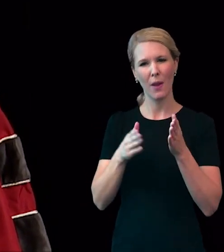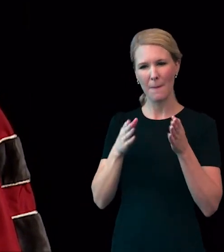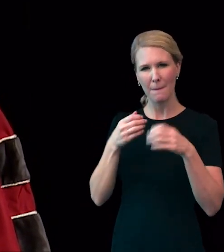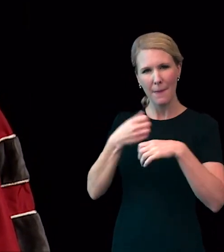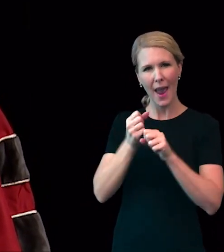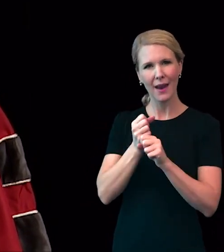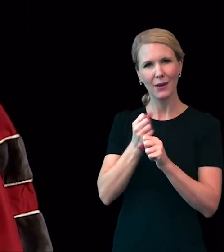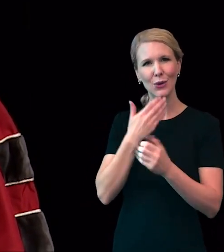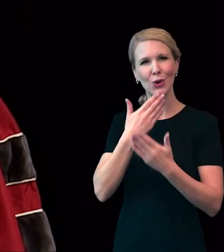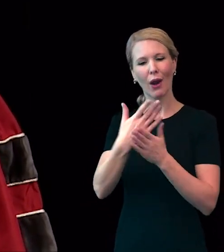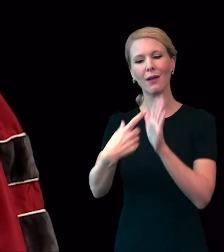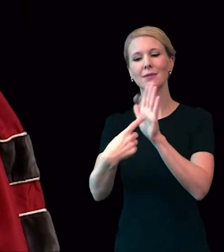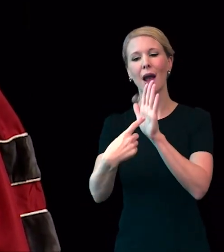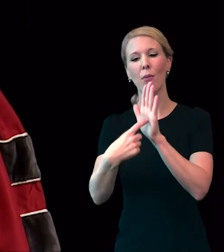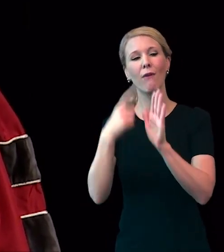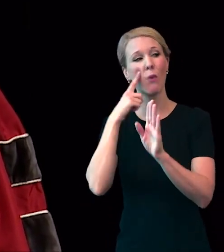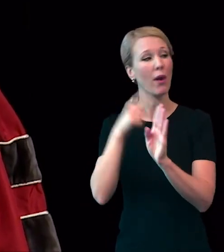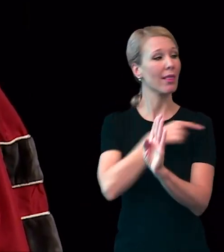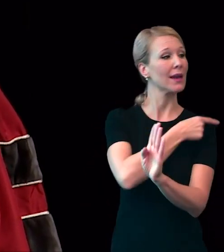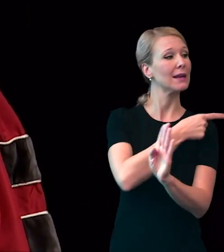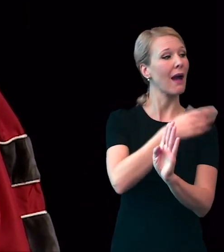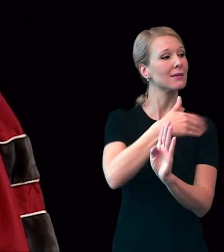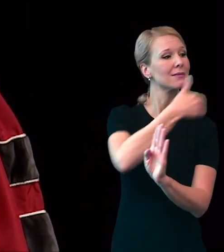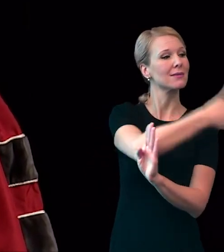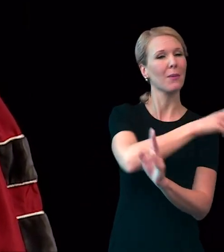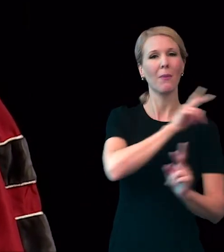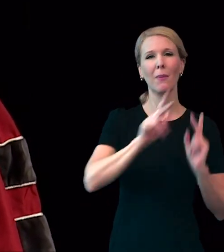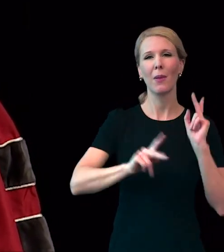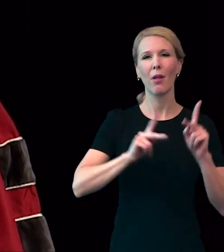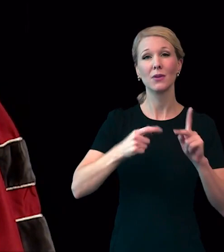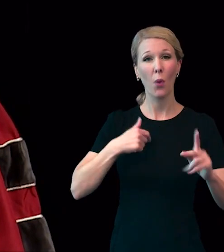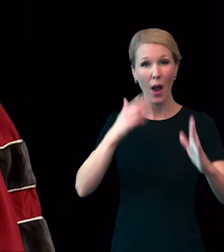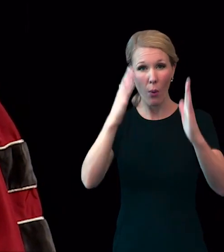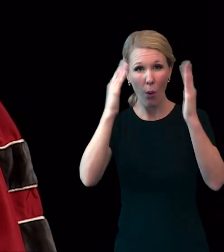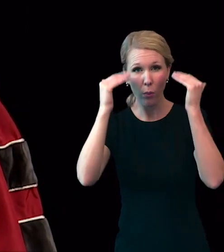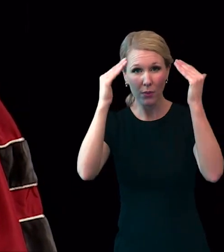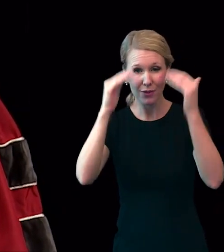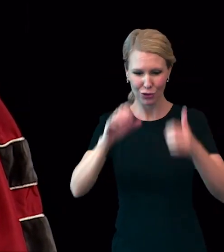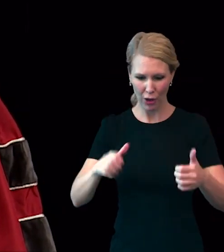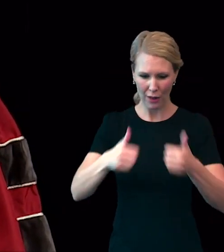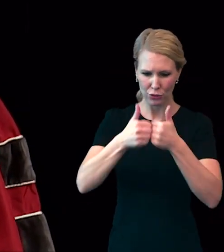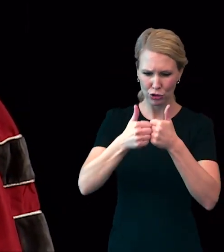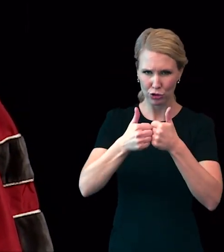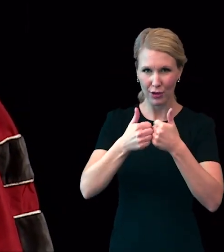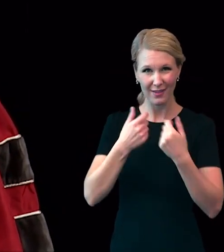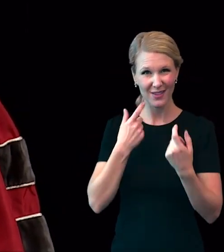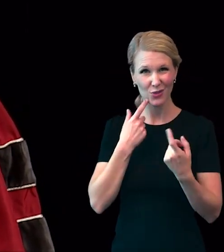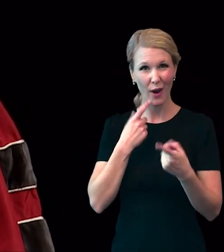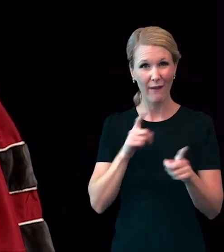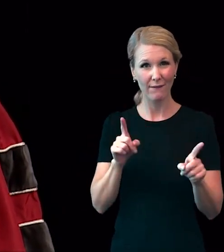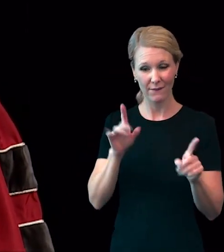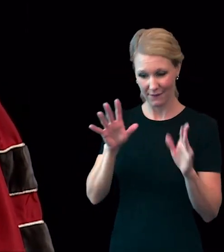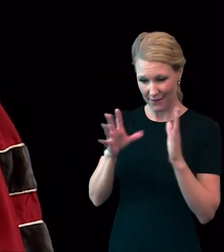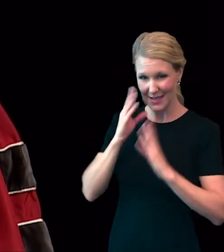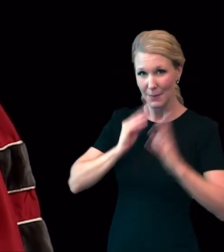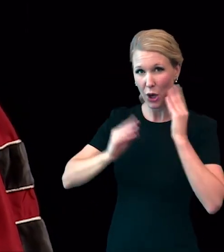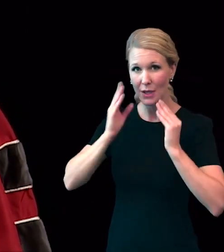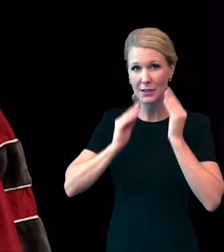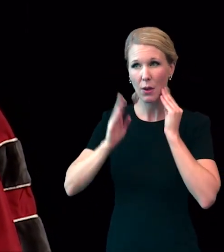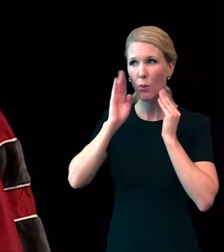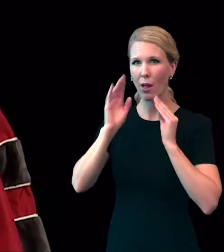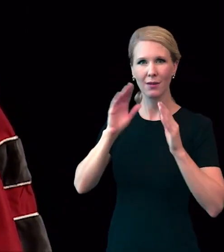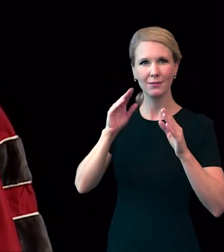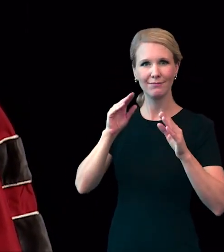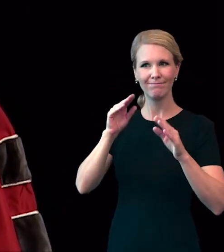meaningful contributions. My hope for every one of you is that the challenges and triumphs you faced during your graduate experience continue to shape and influence you